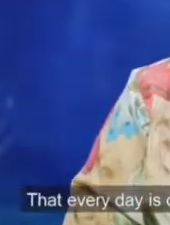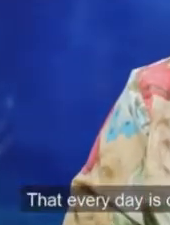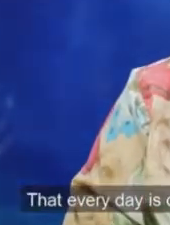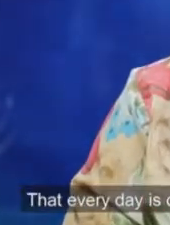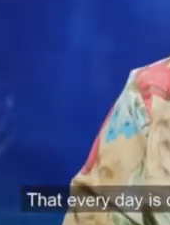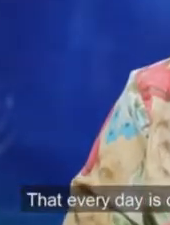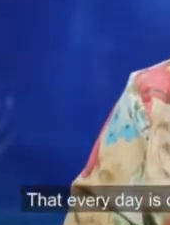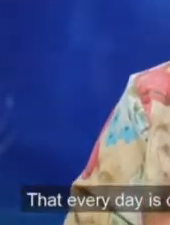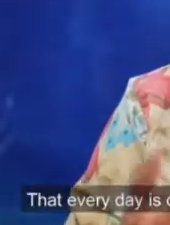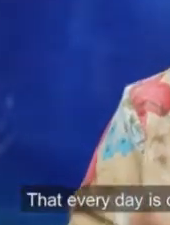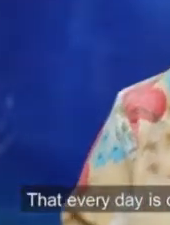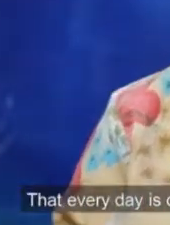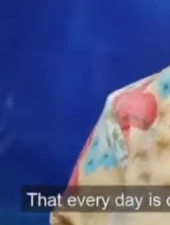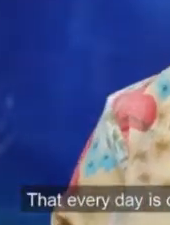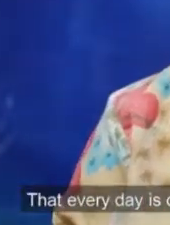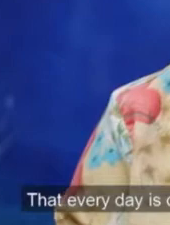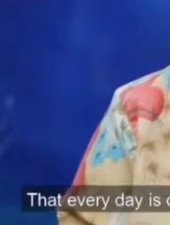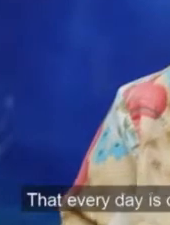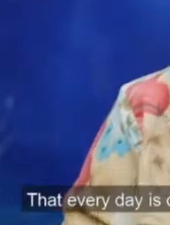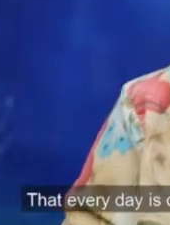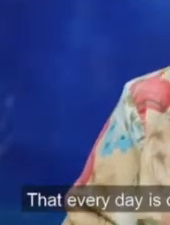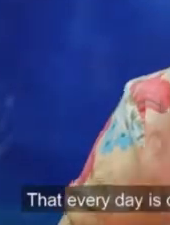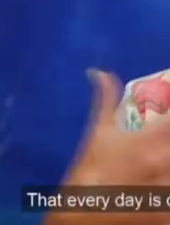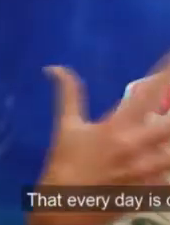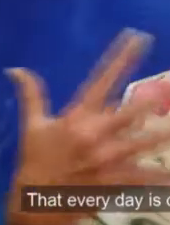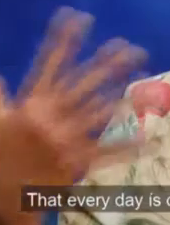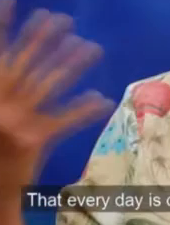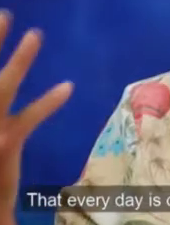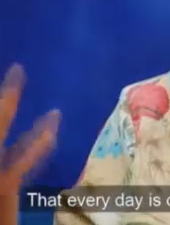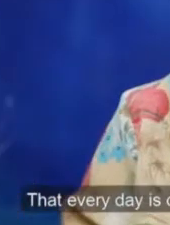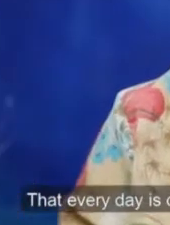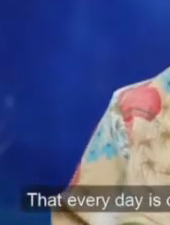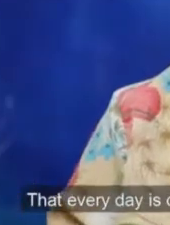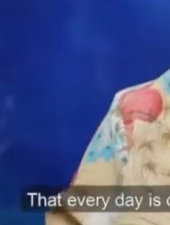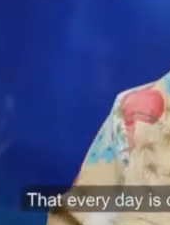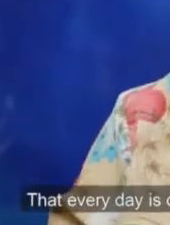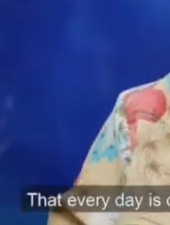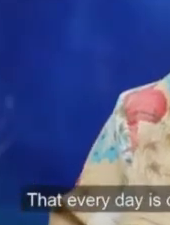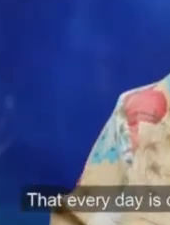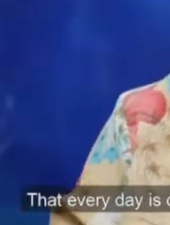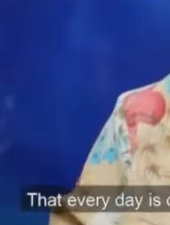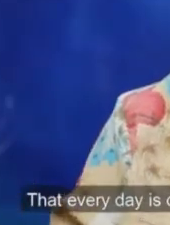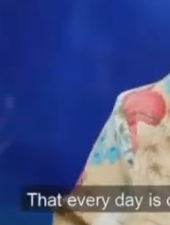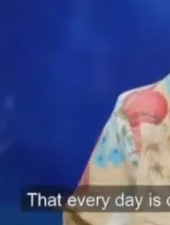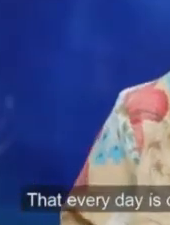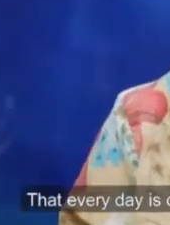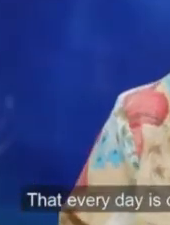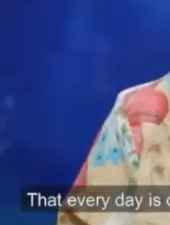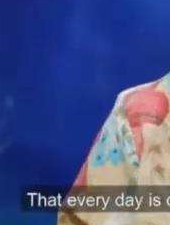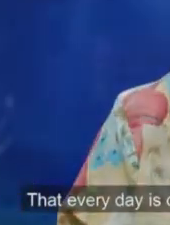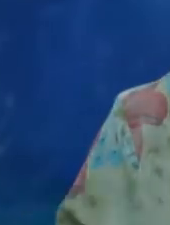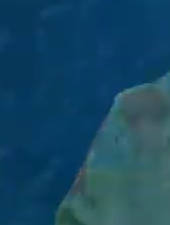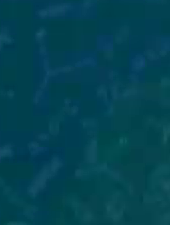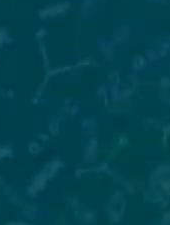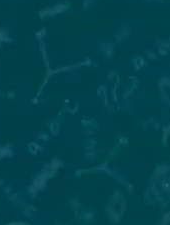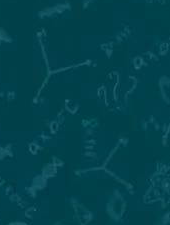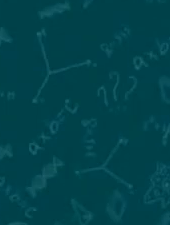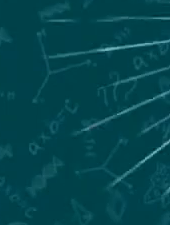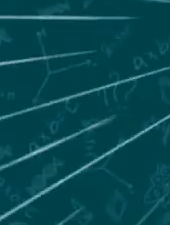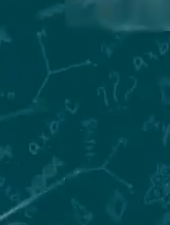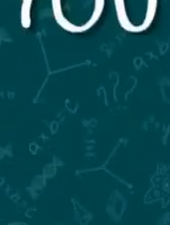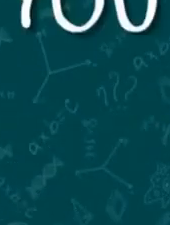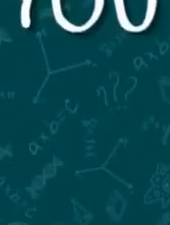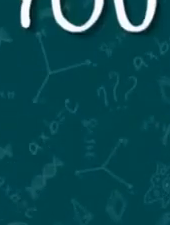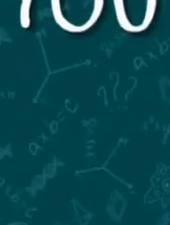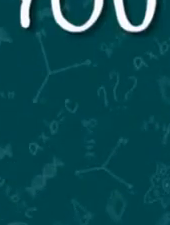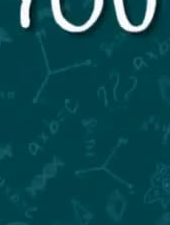every day is different as much as it's the same, but the kids are the bomb.